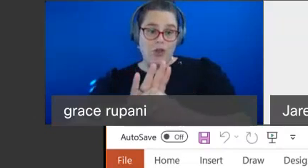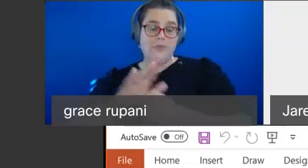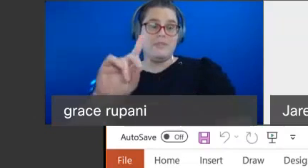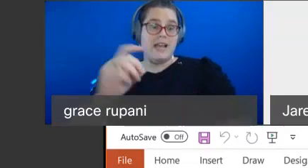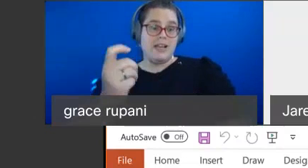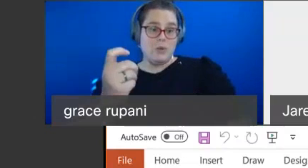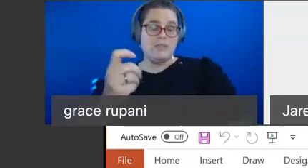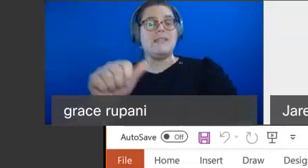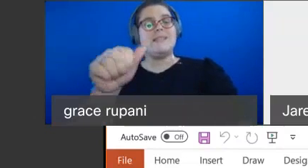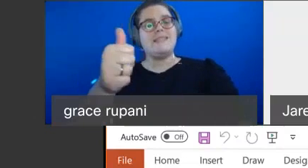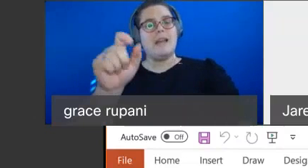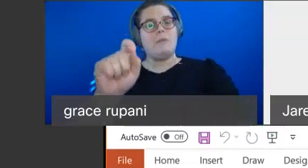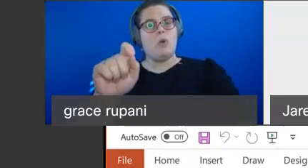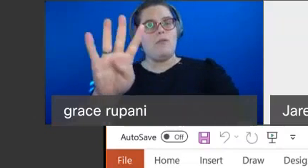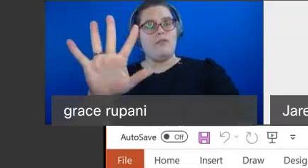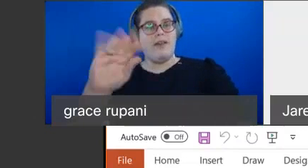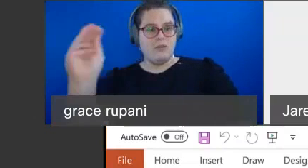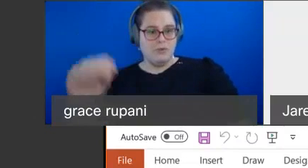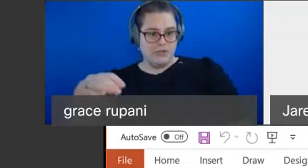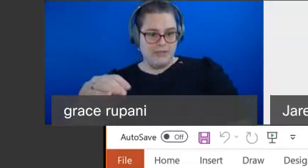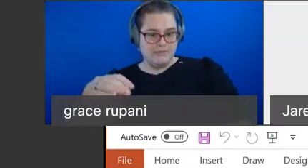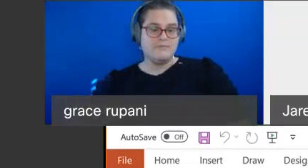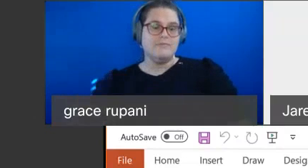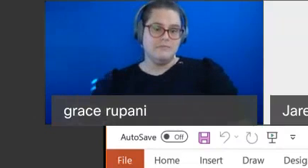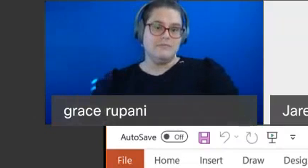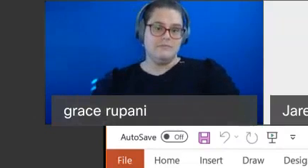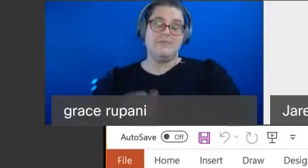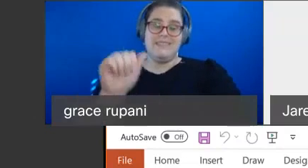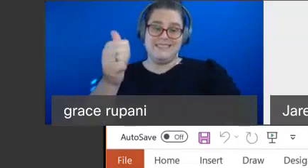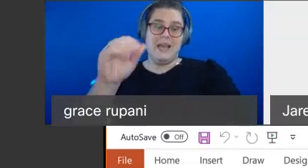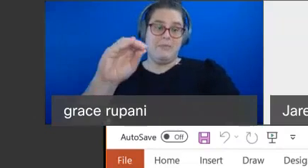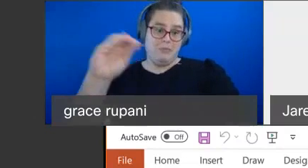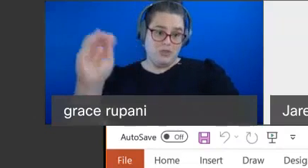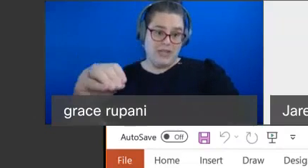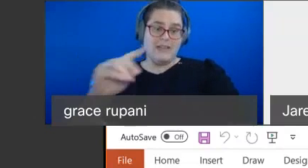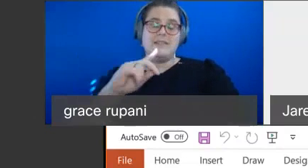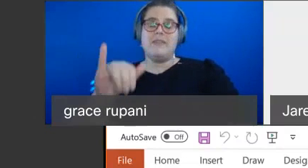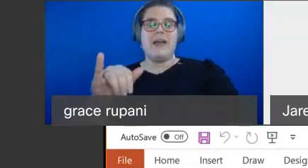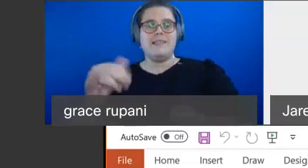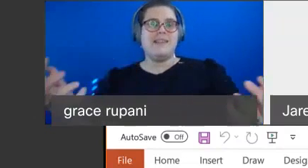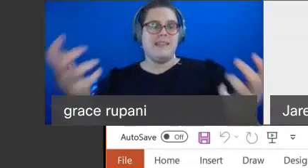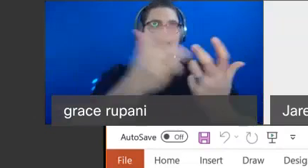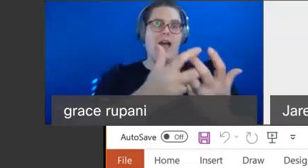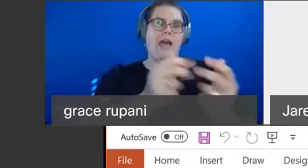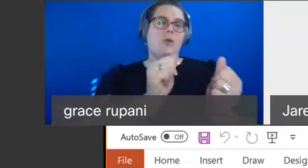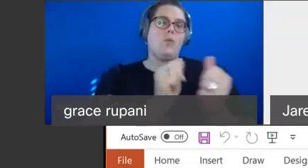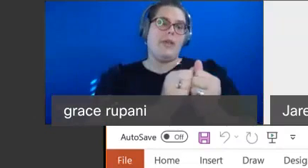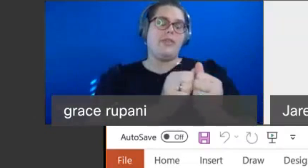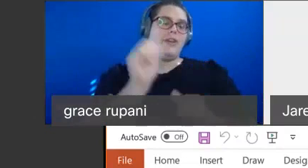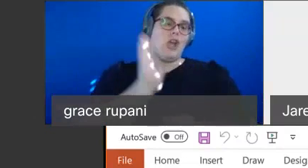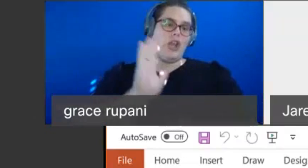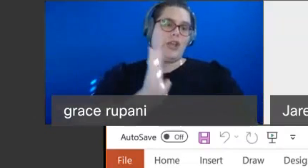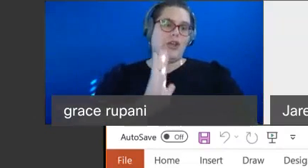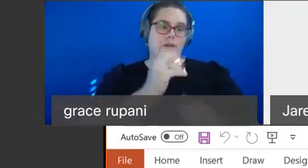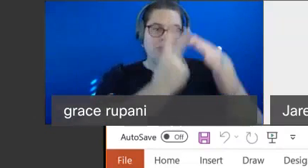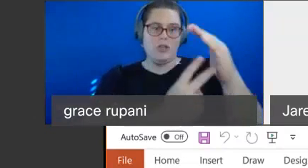10.45%, which is actually sort of in line with what we heard earlier in the pandemic about death